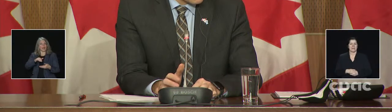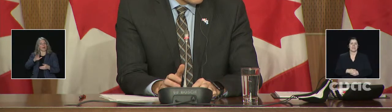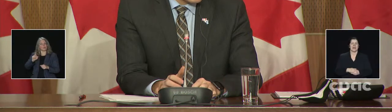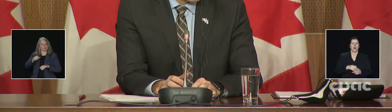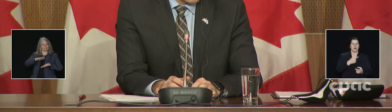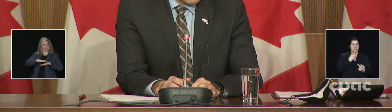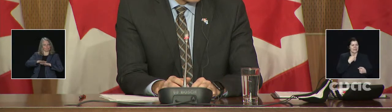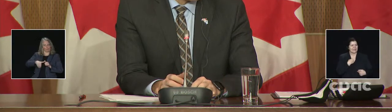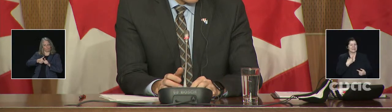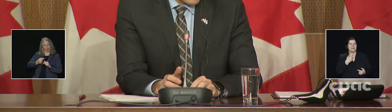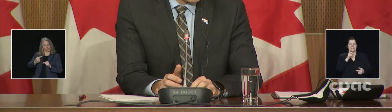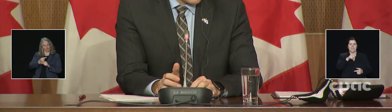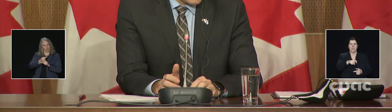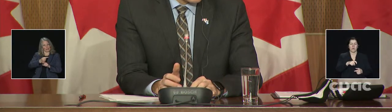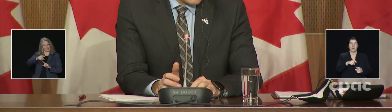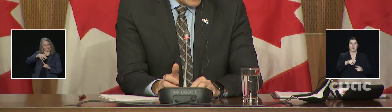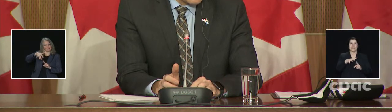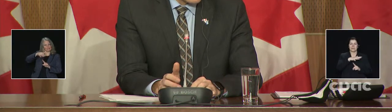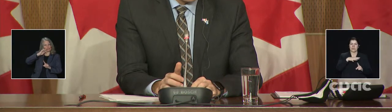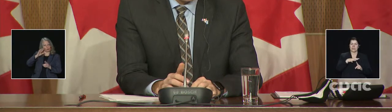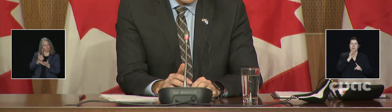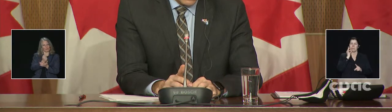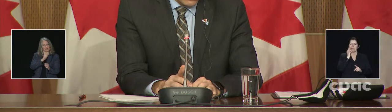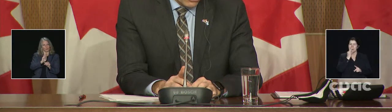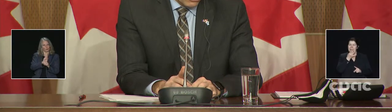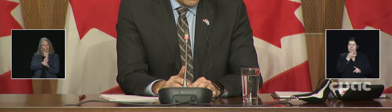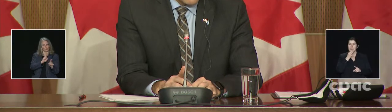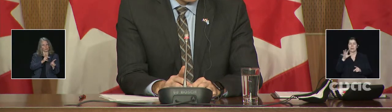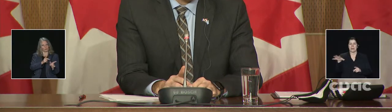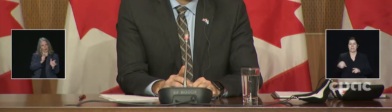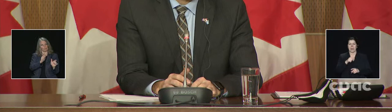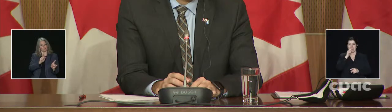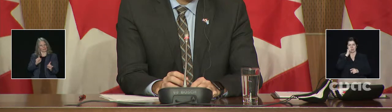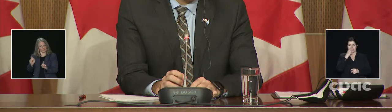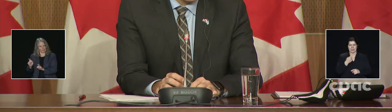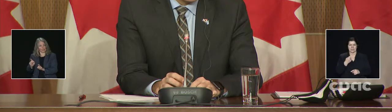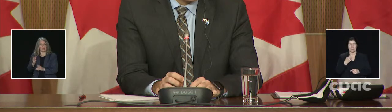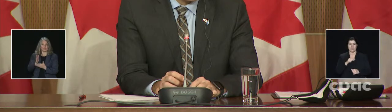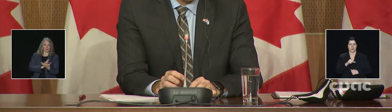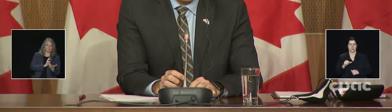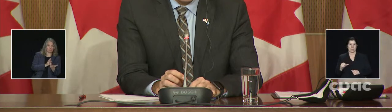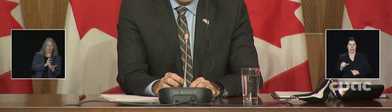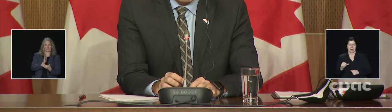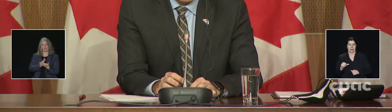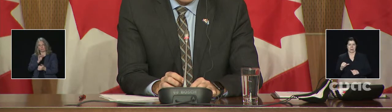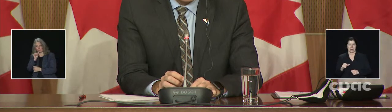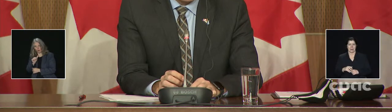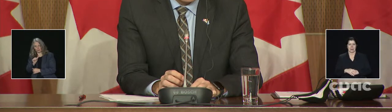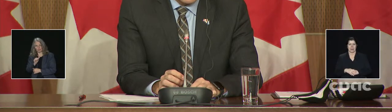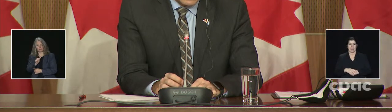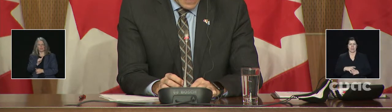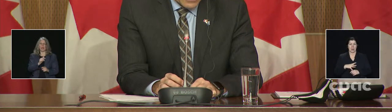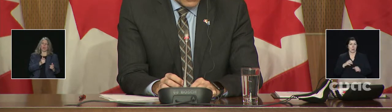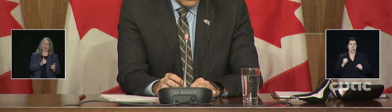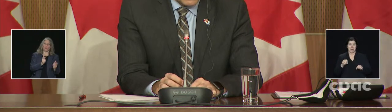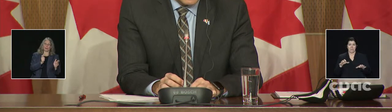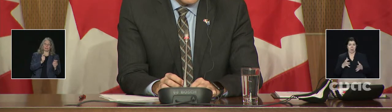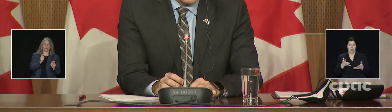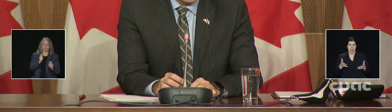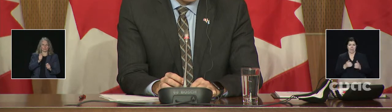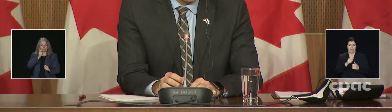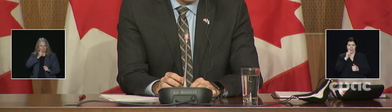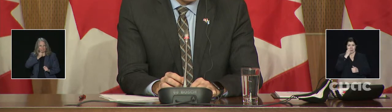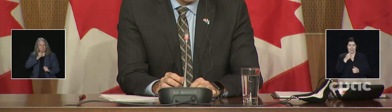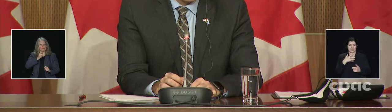in order to understand what they really can and cannot do. And two things that rapid tests can do